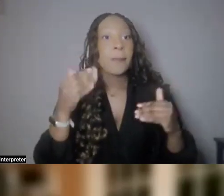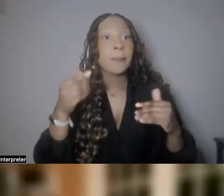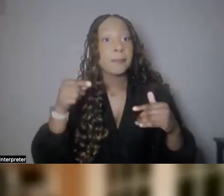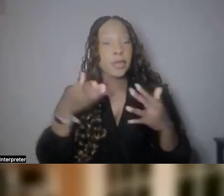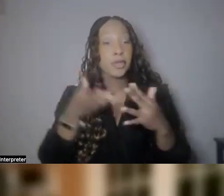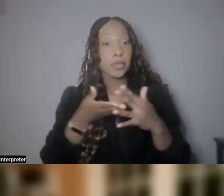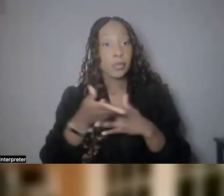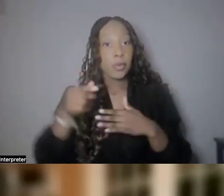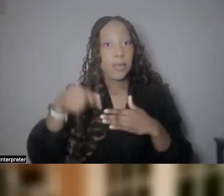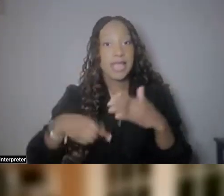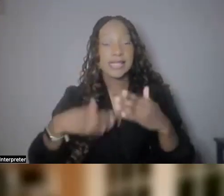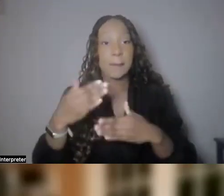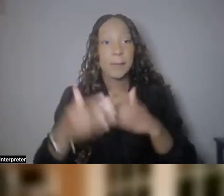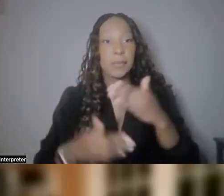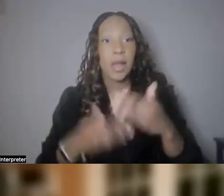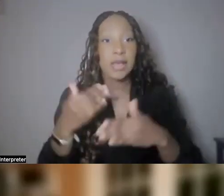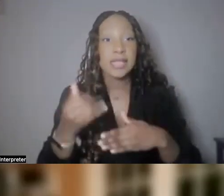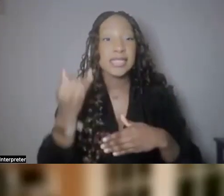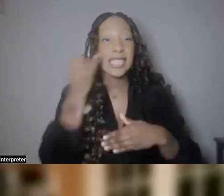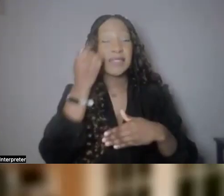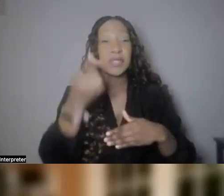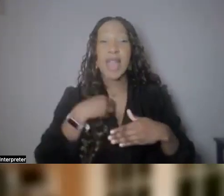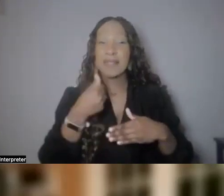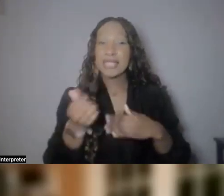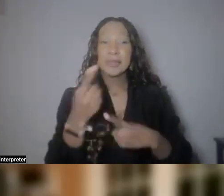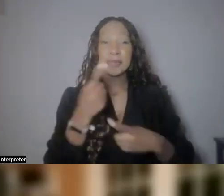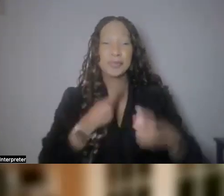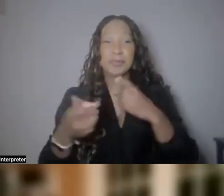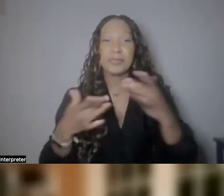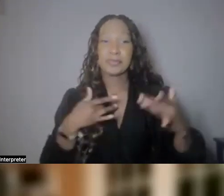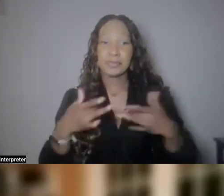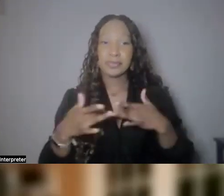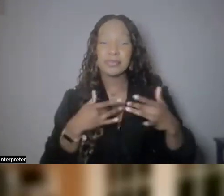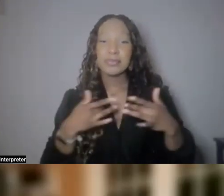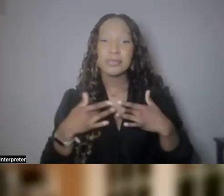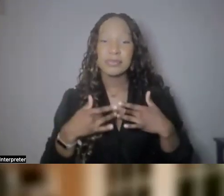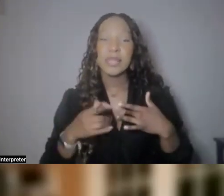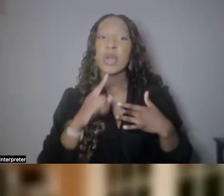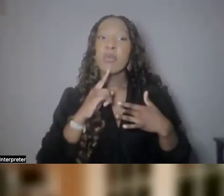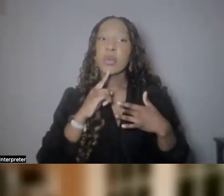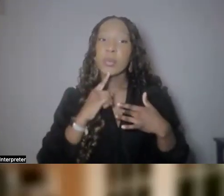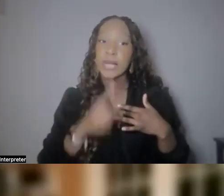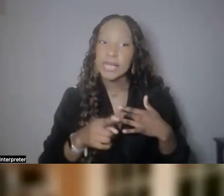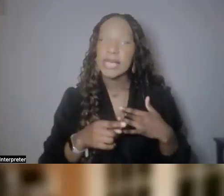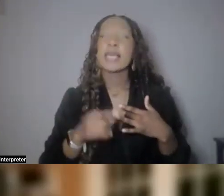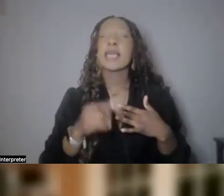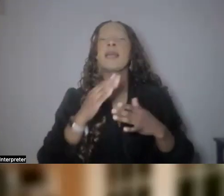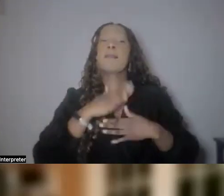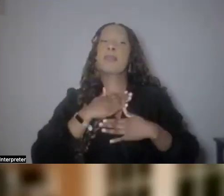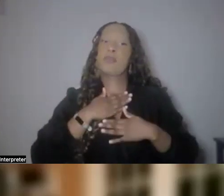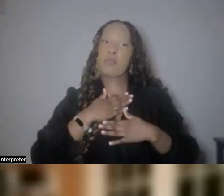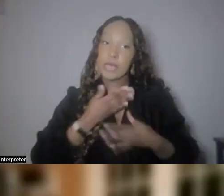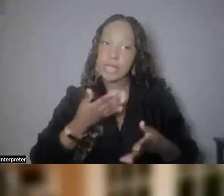process, those who have questions and concerns will come to embrace it because we will have done the